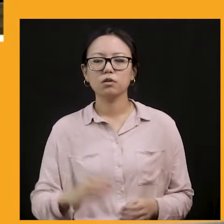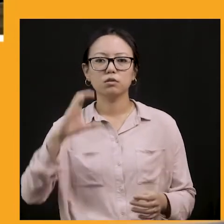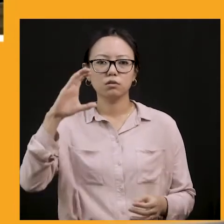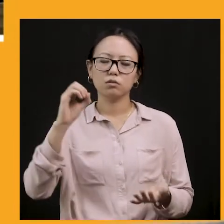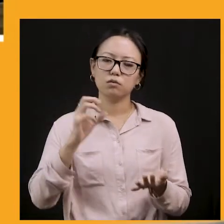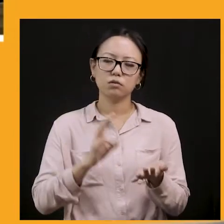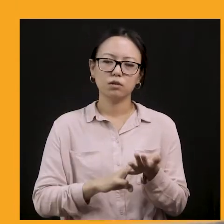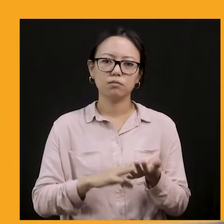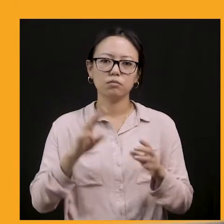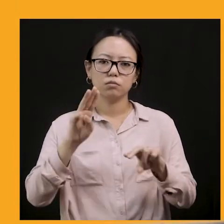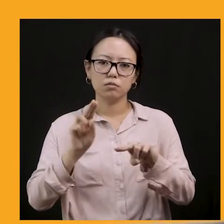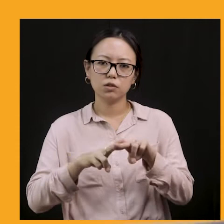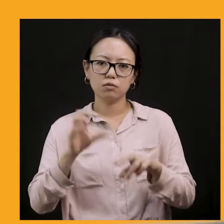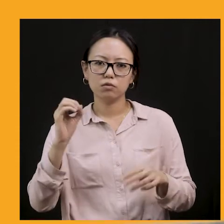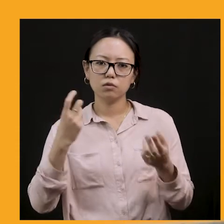Now, in the classroom,